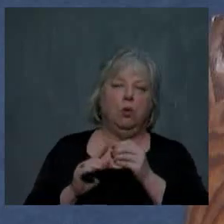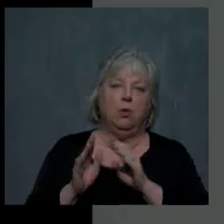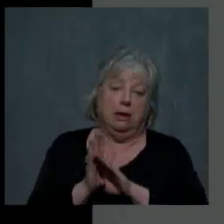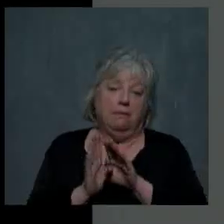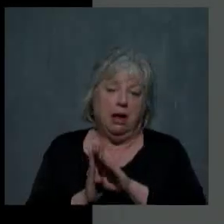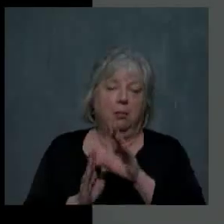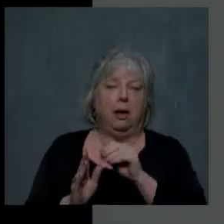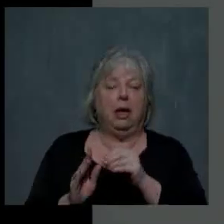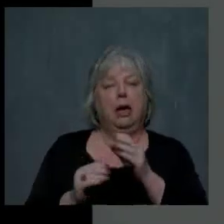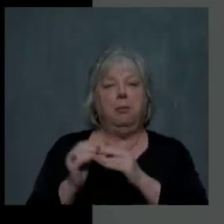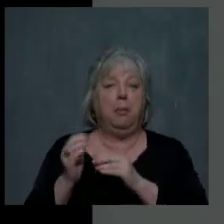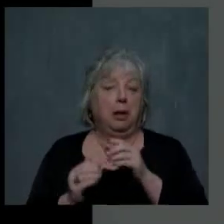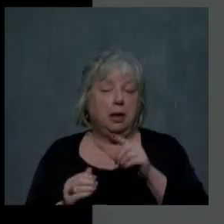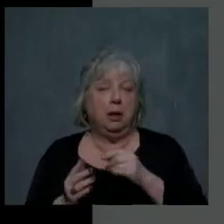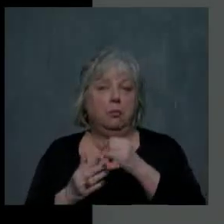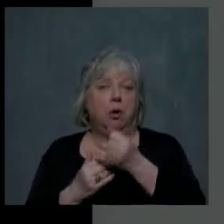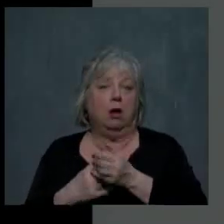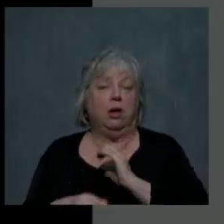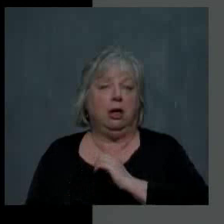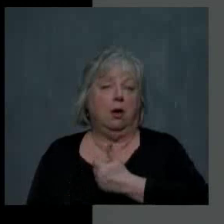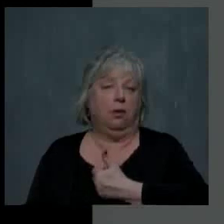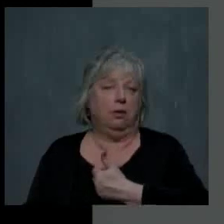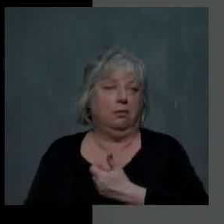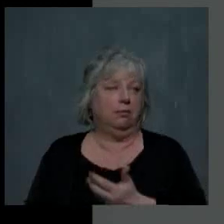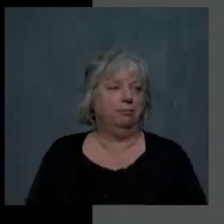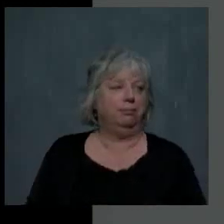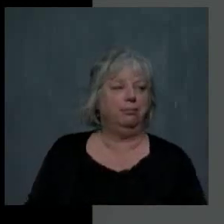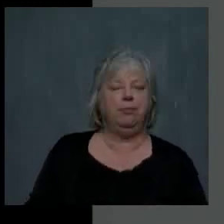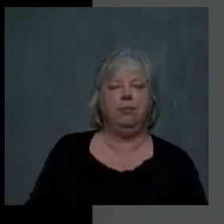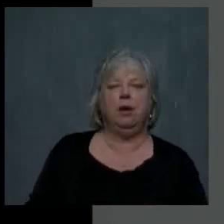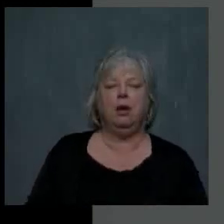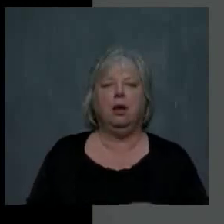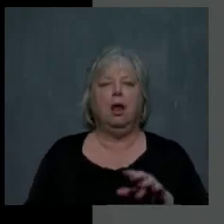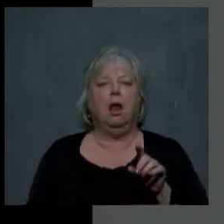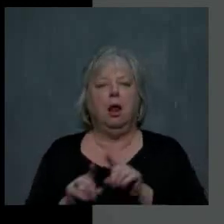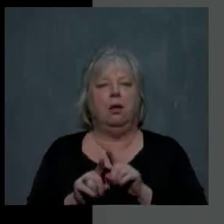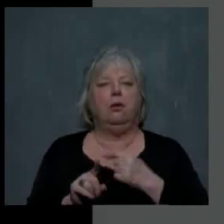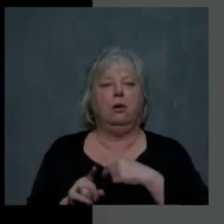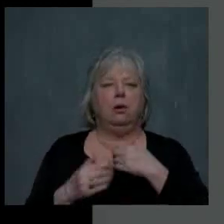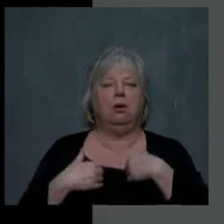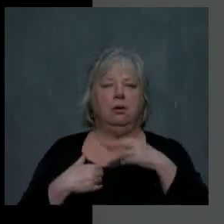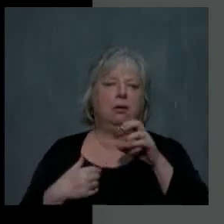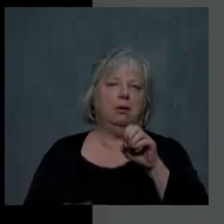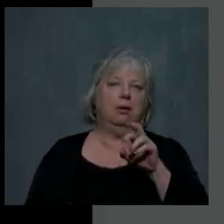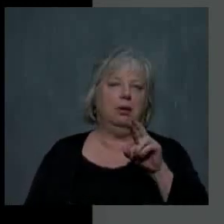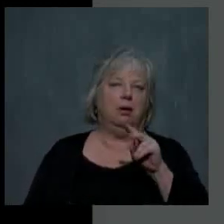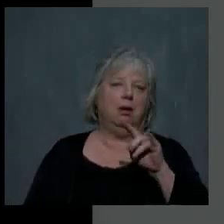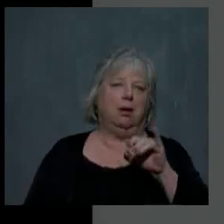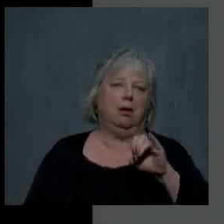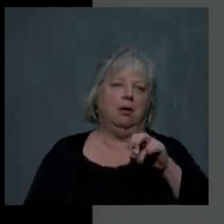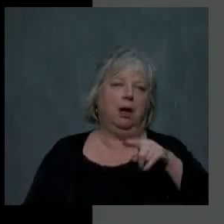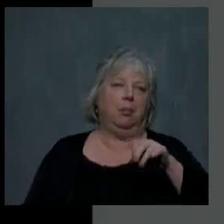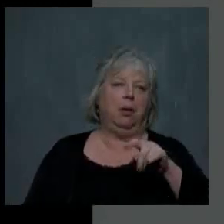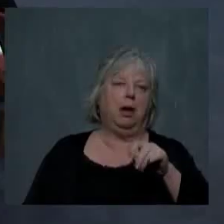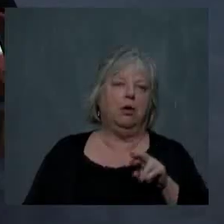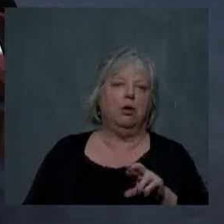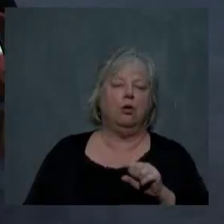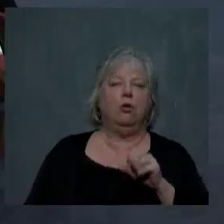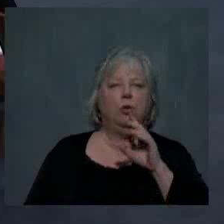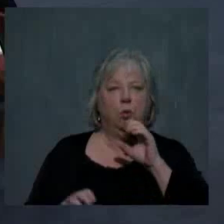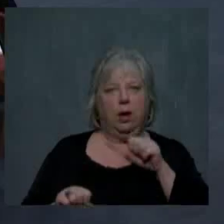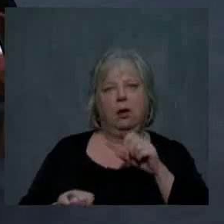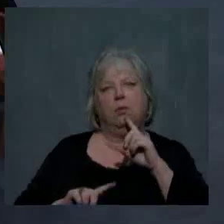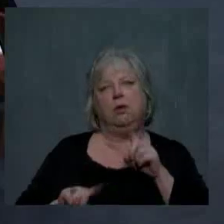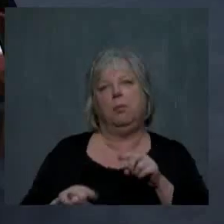project ourselves. RPM Group. Okay. Also with us is Ernie Peters, if there's any questions that arise about traffic. And would